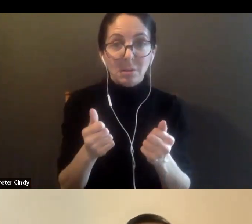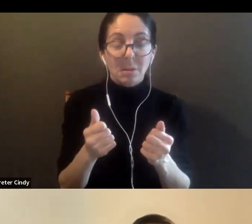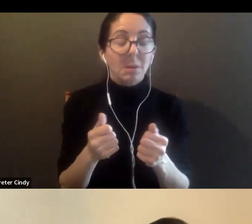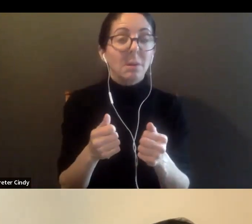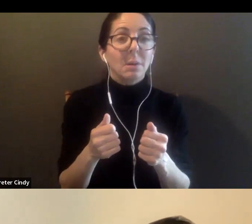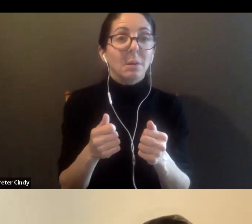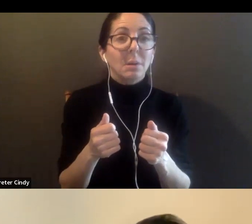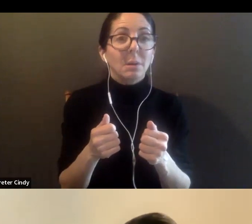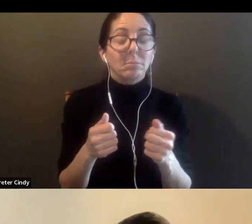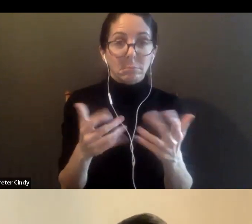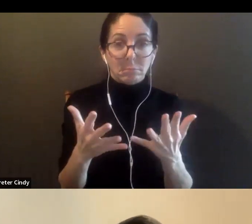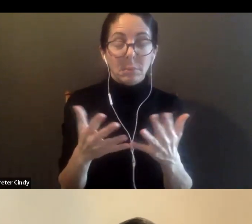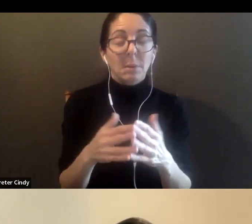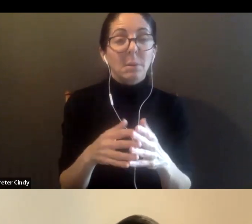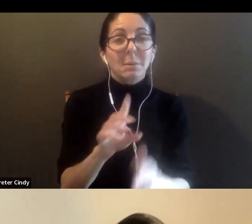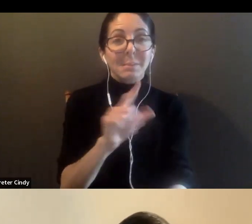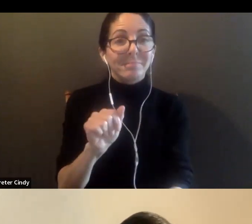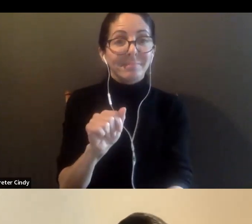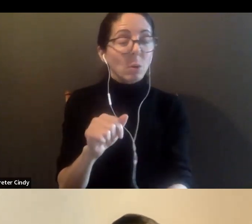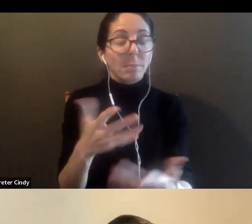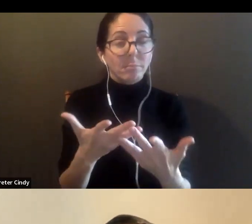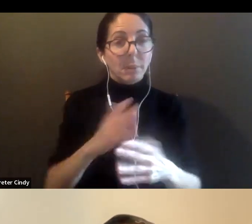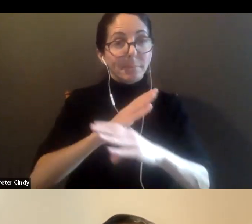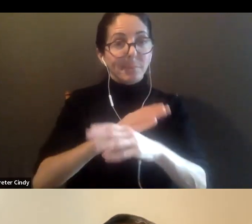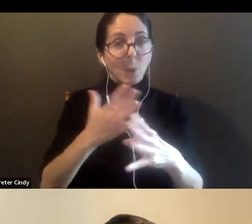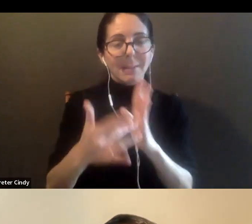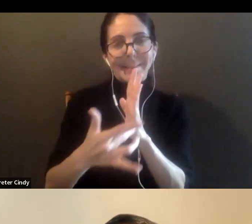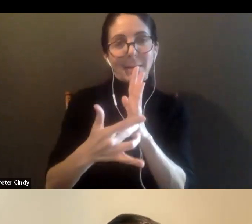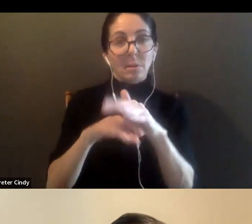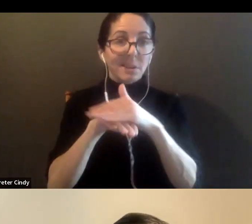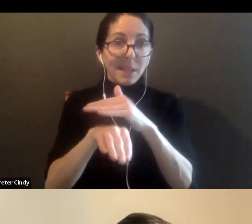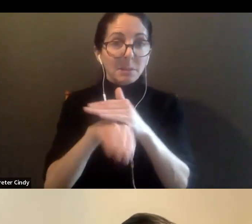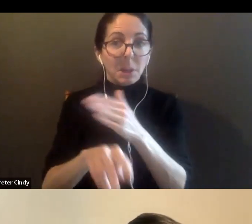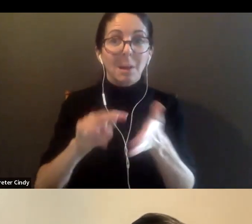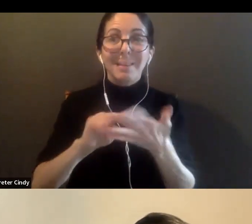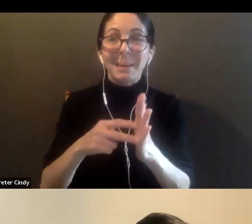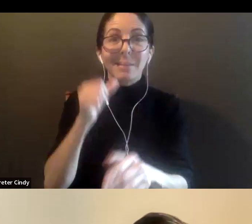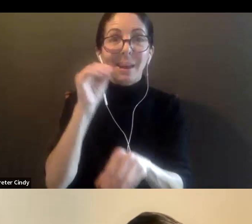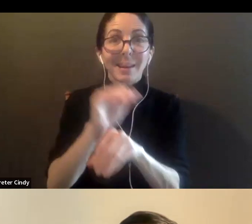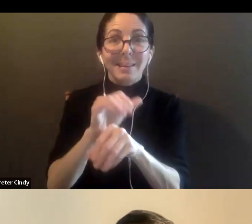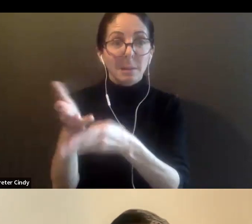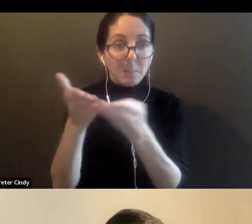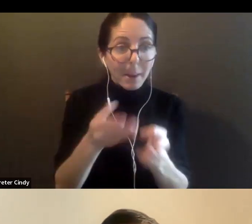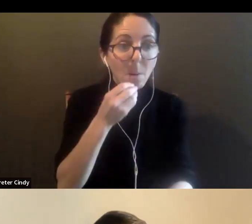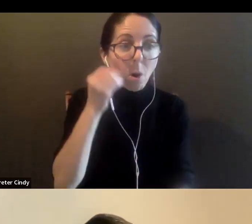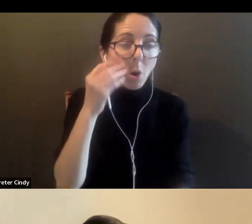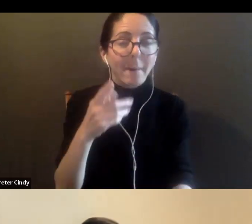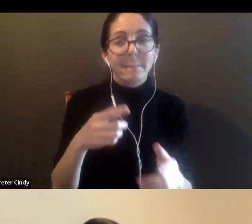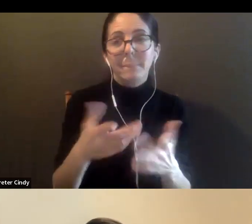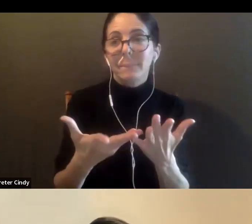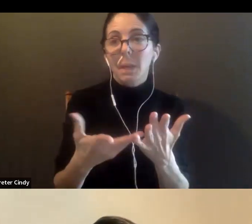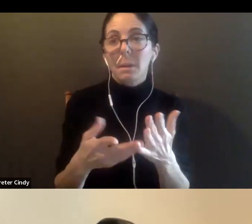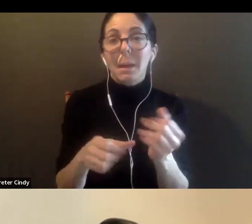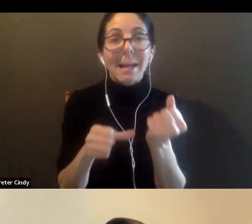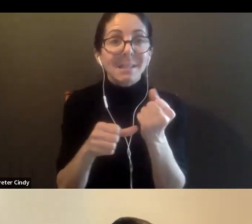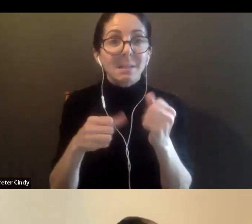loss, actually had to do with the availability of technology and were they able to bring home things from their workplace in terms of assistive technology that they would